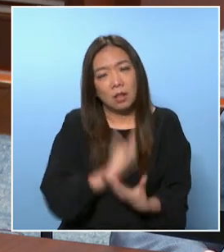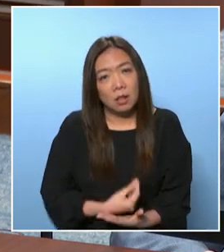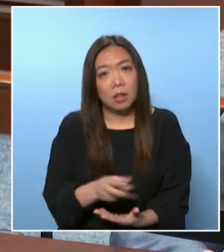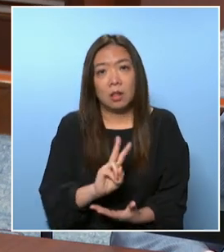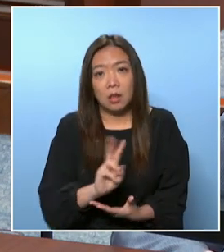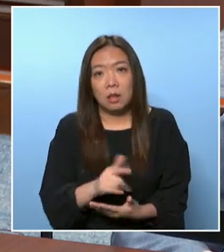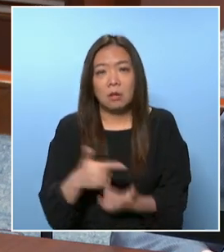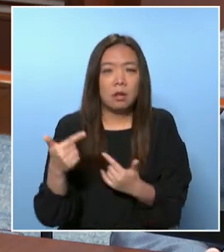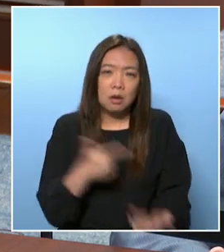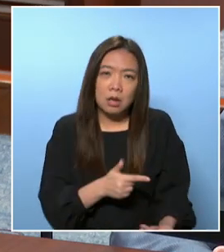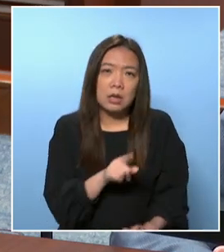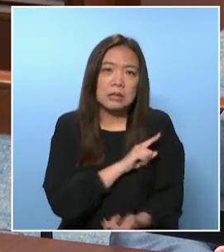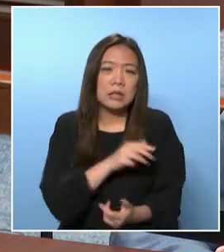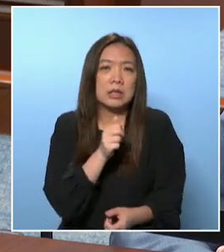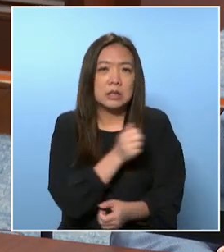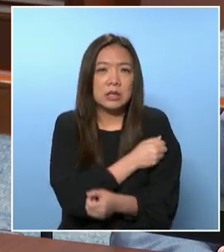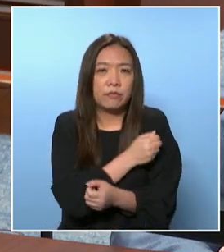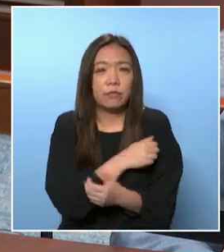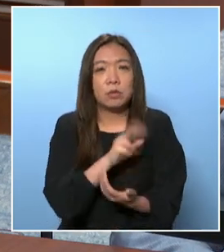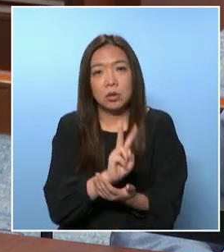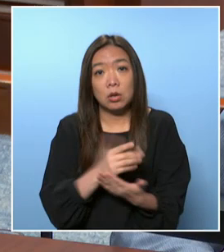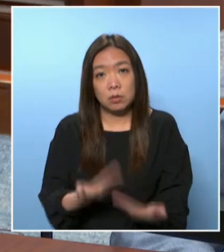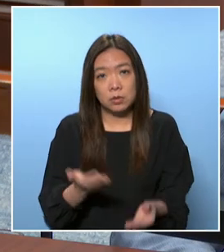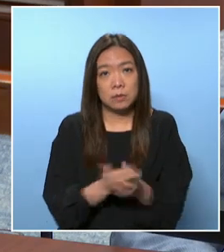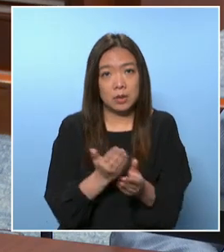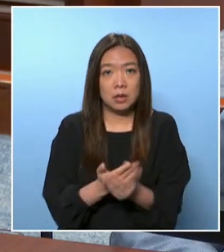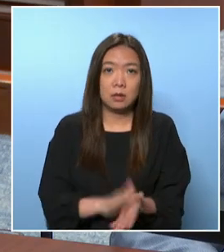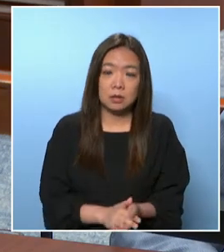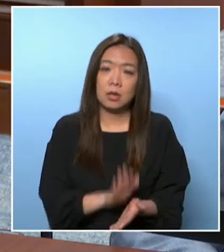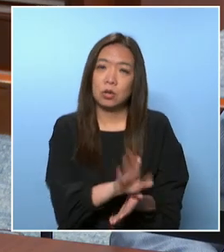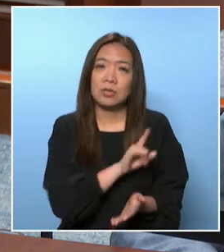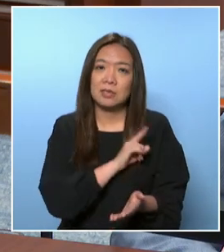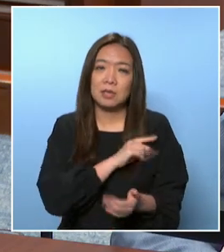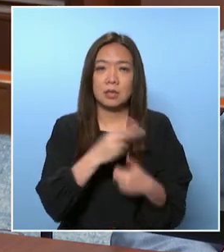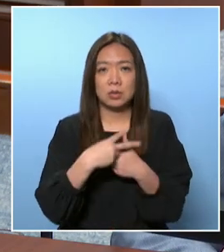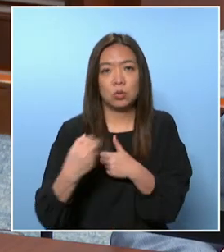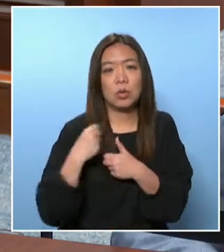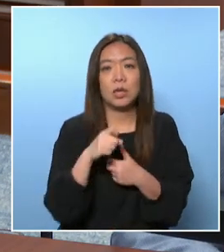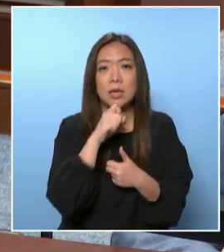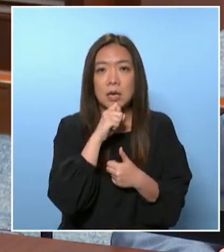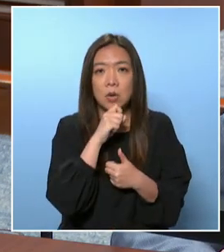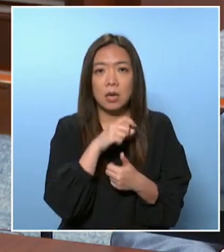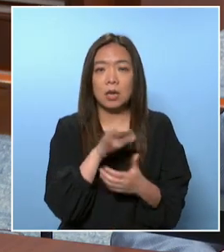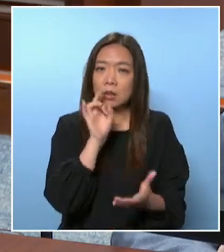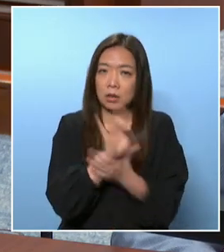decision. And we are leaving these patients in absolute misery.